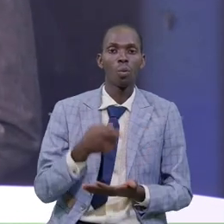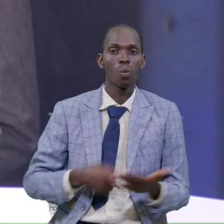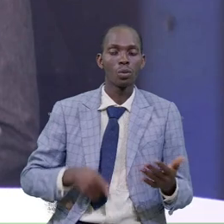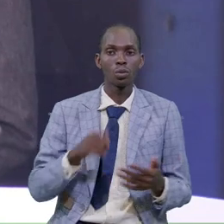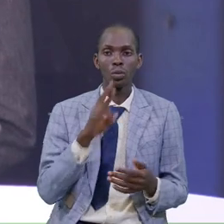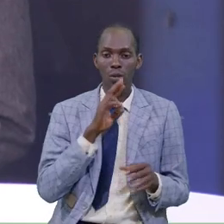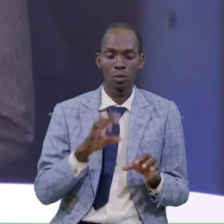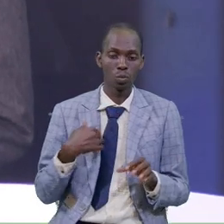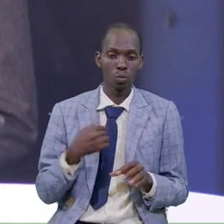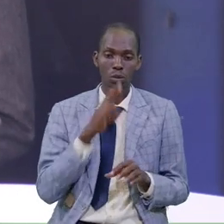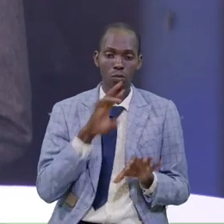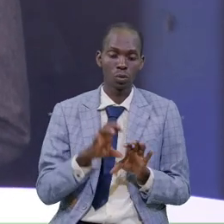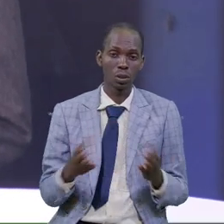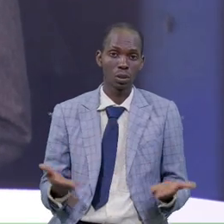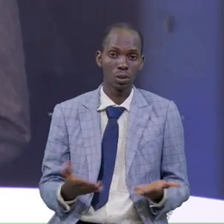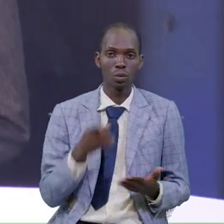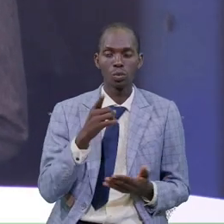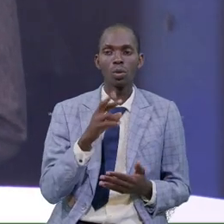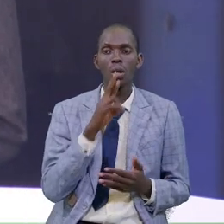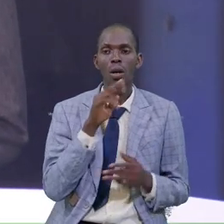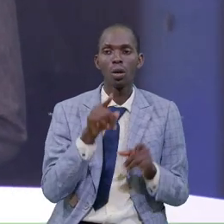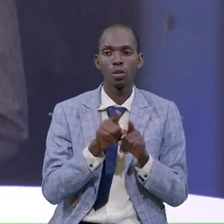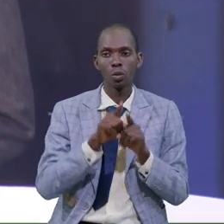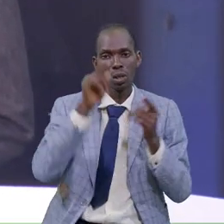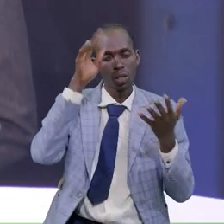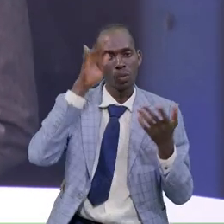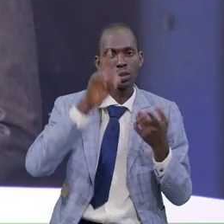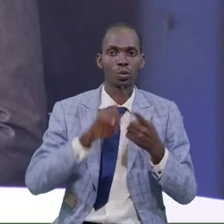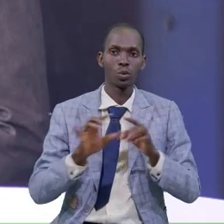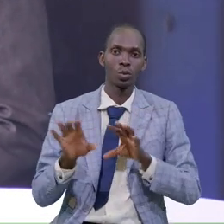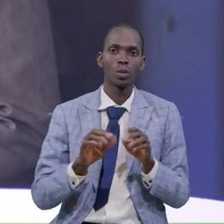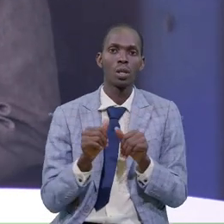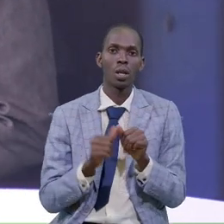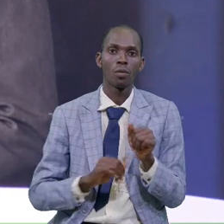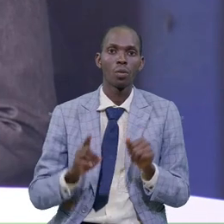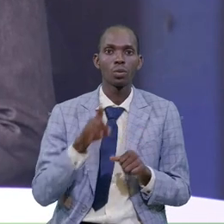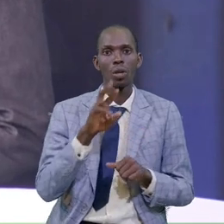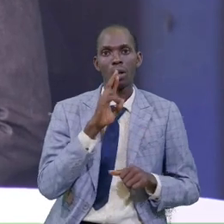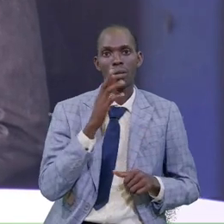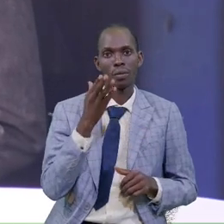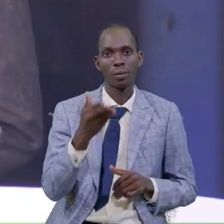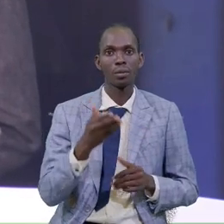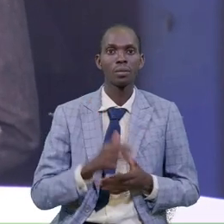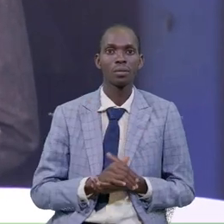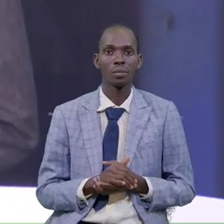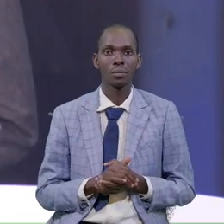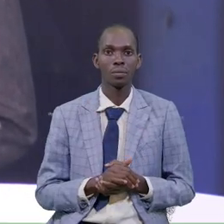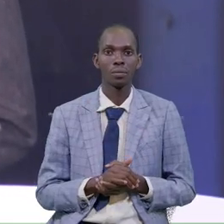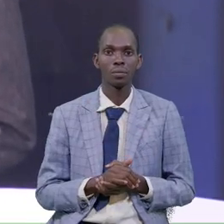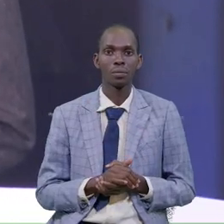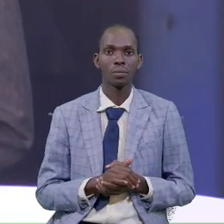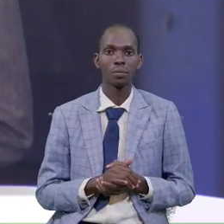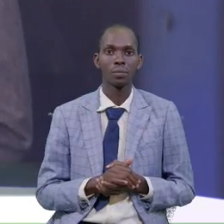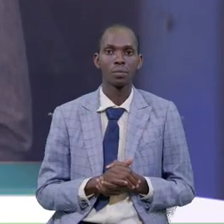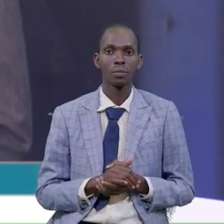si vous êtes en ligne, il y a un formulaire également que vous allez voir, que vous pourrez facilement